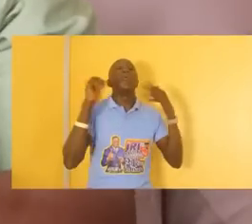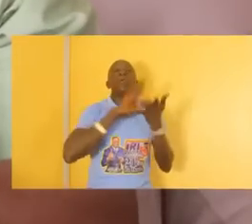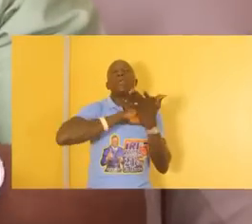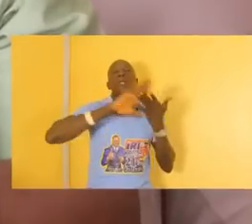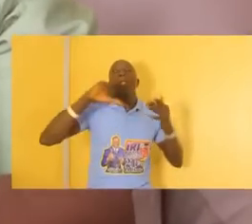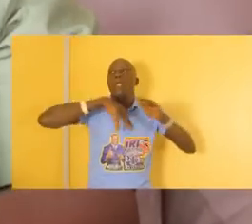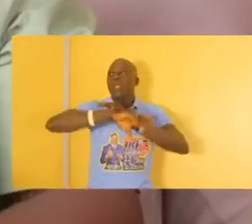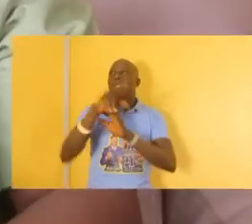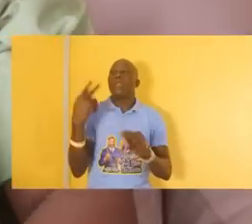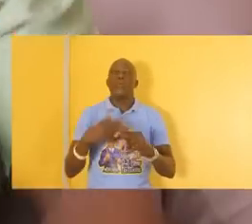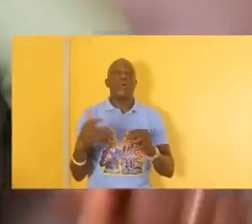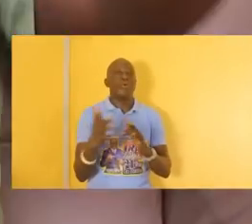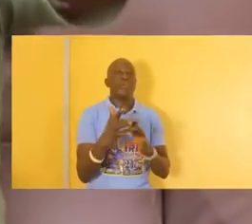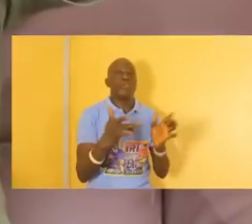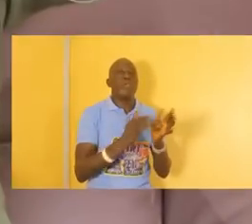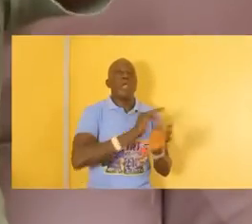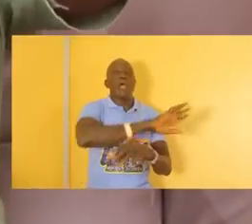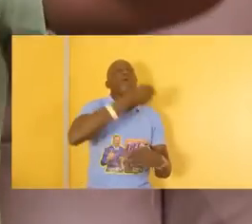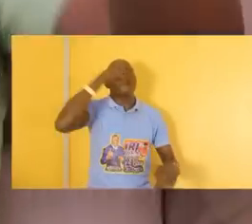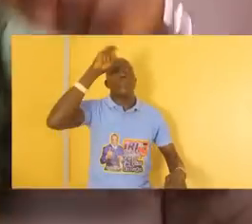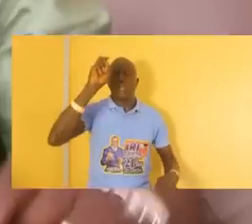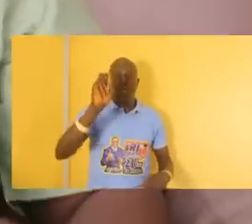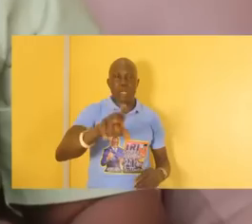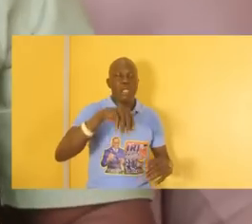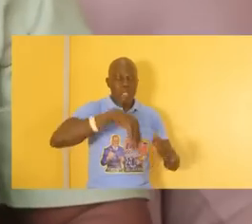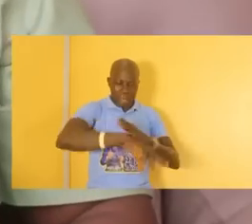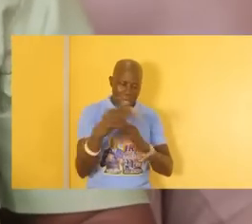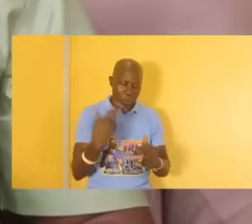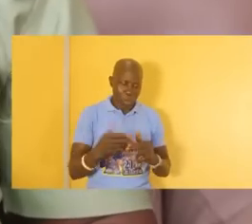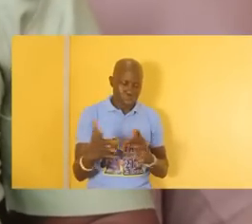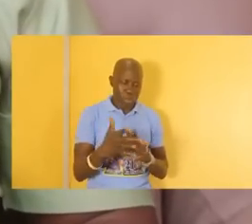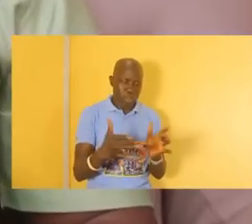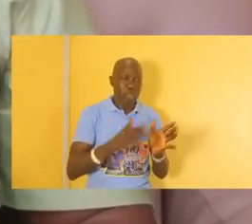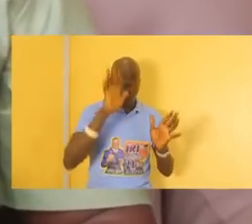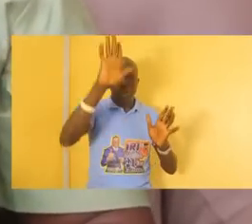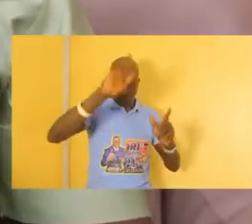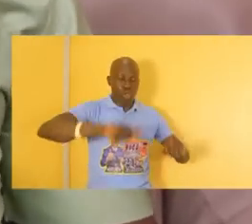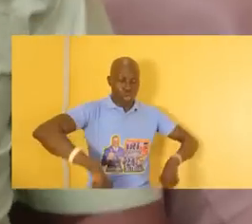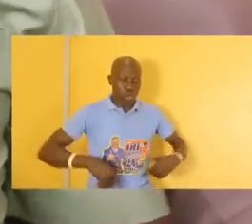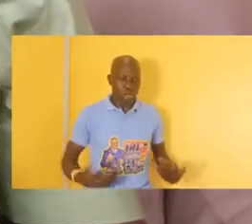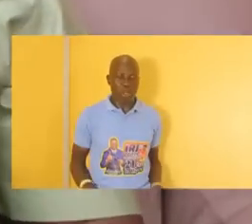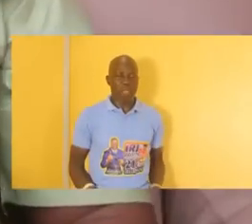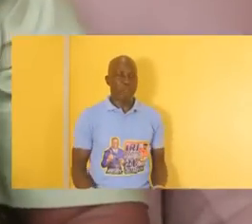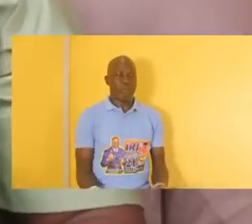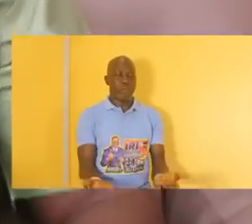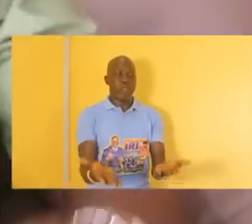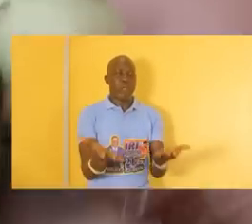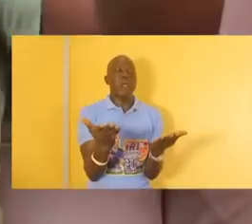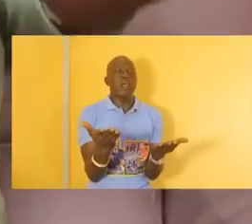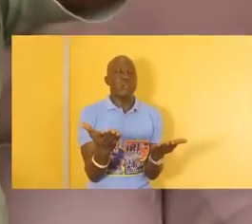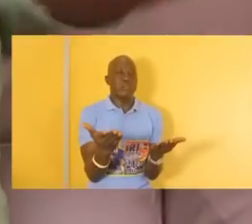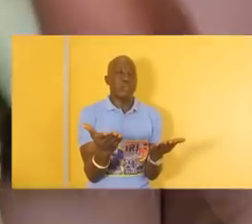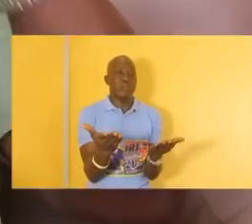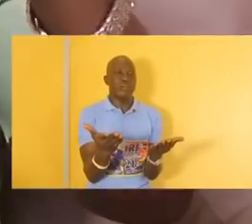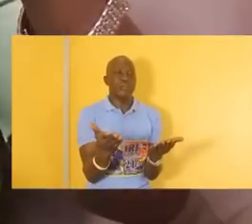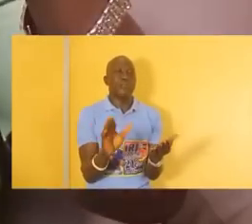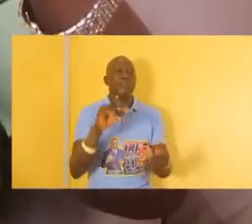free. In the name of Jesus, I decree. In the name of Jesus, amen. And I will